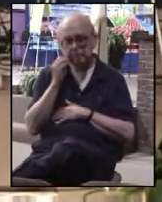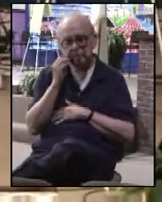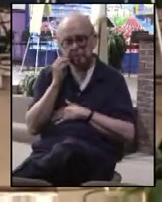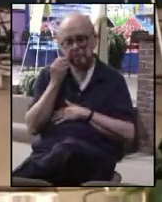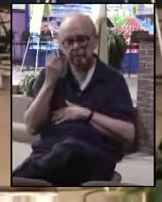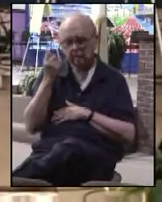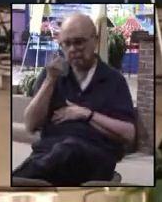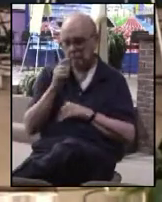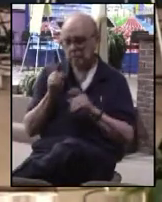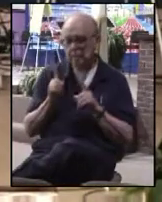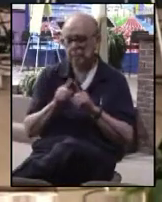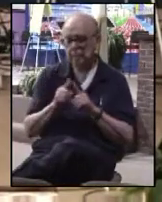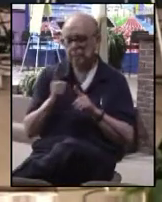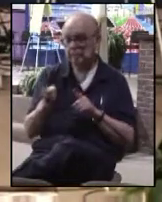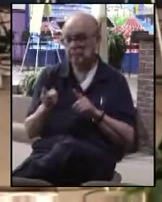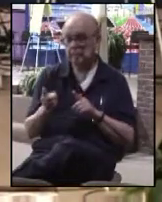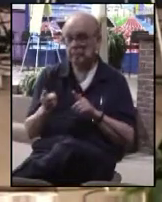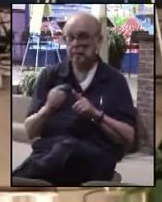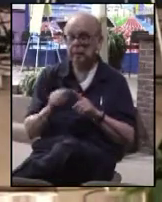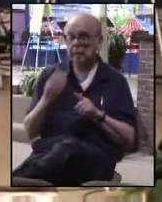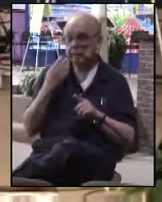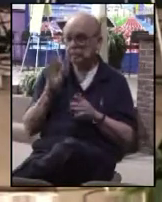looks like you but I don't know who it is